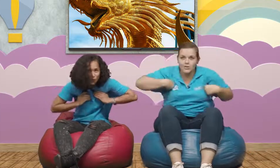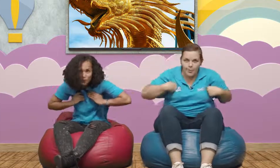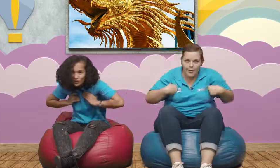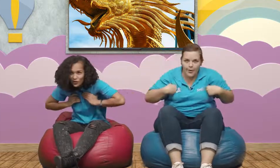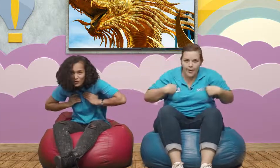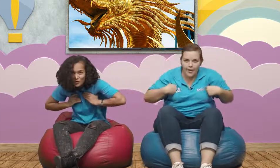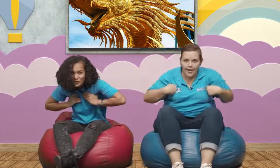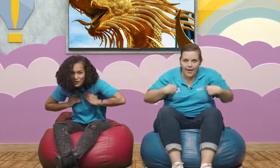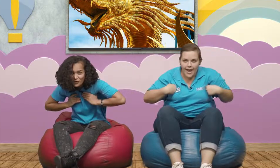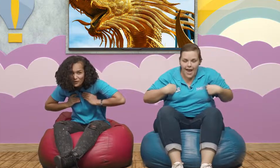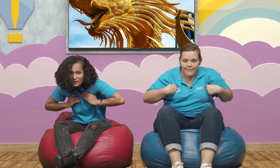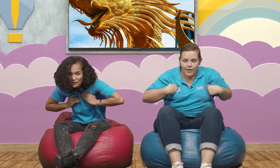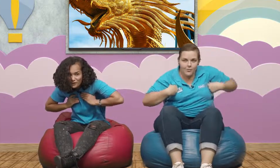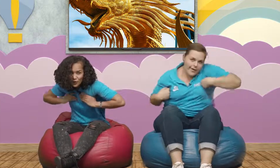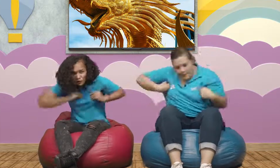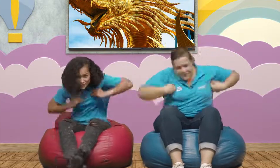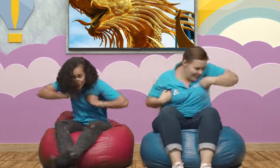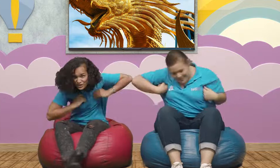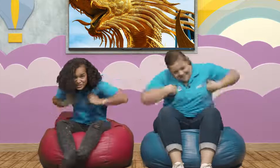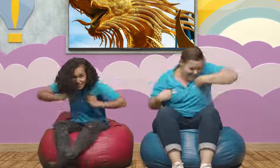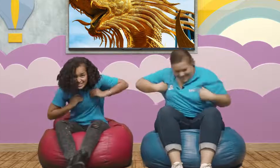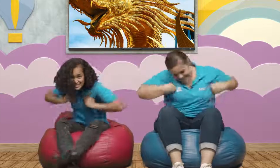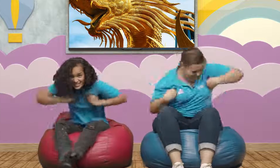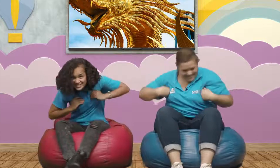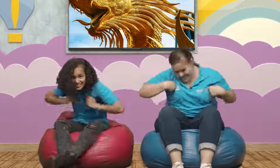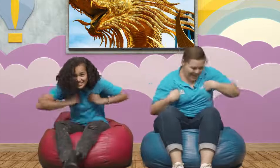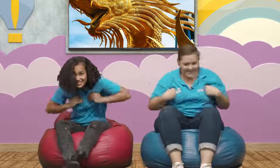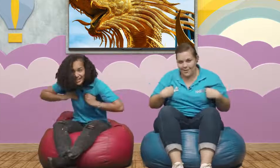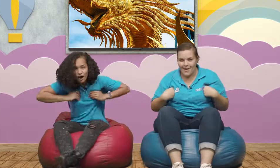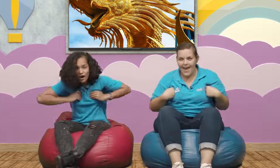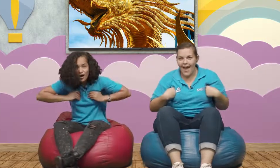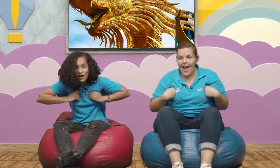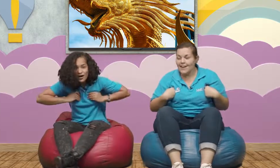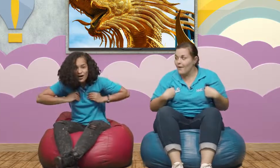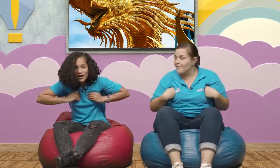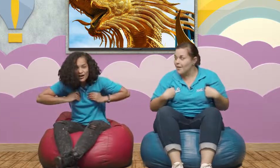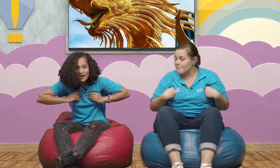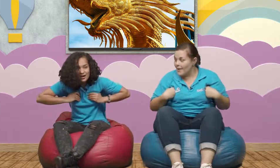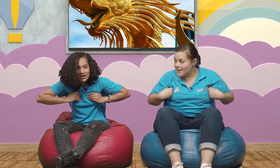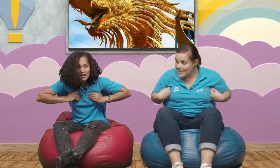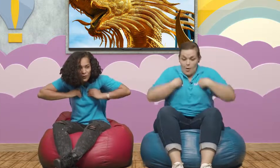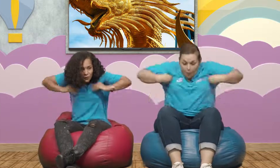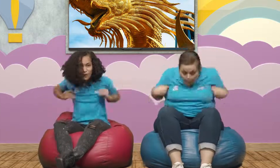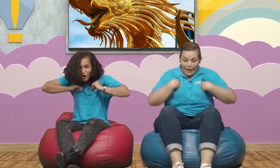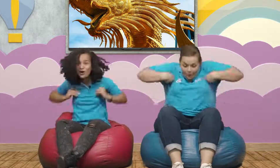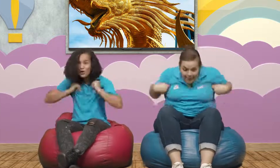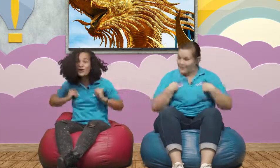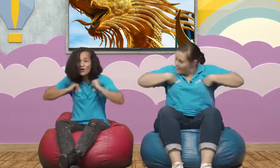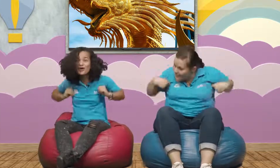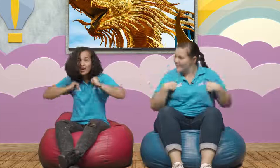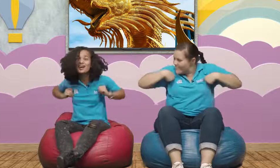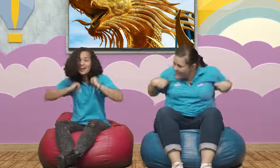And stop. And fast forward. And stop. And now we're flying backwards.